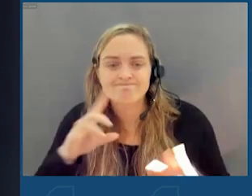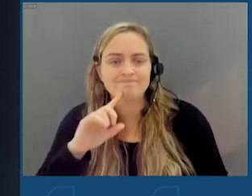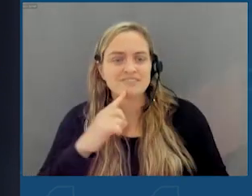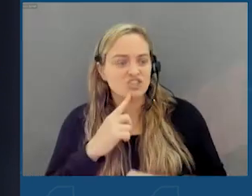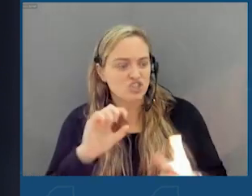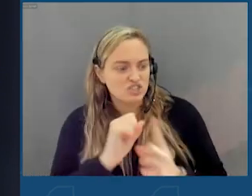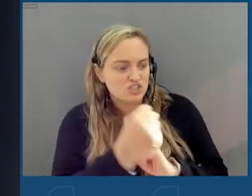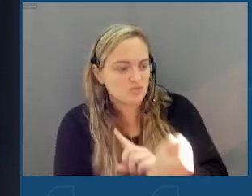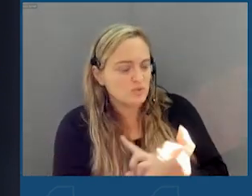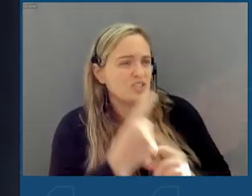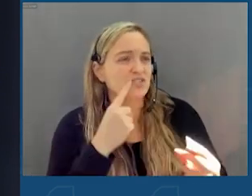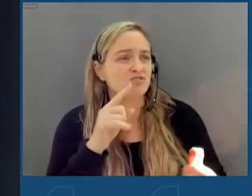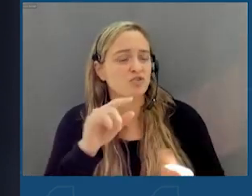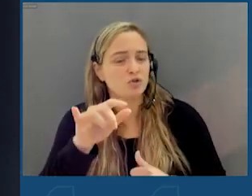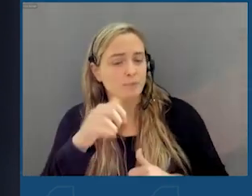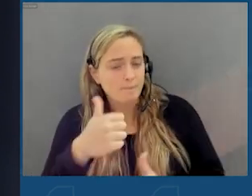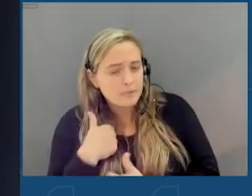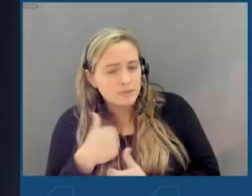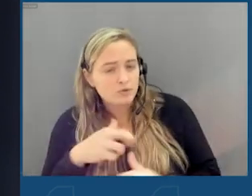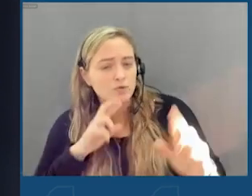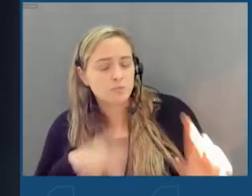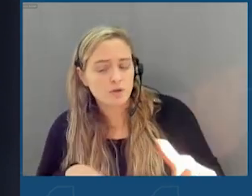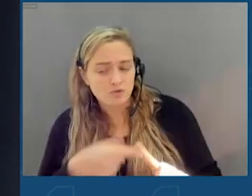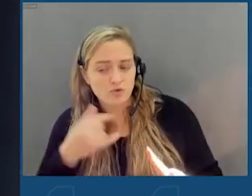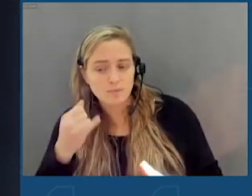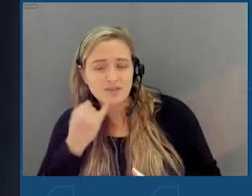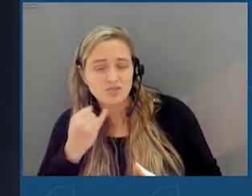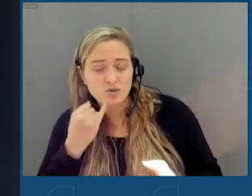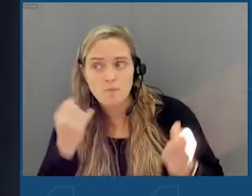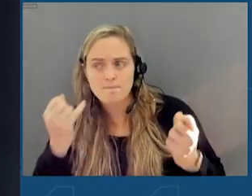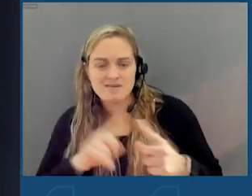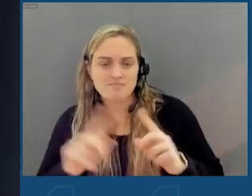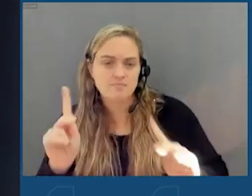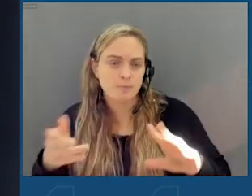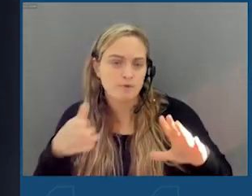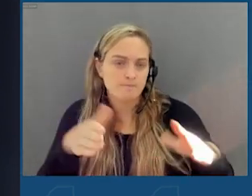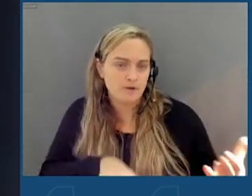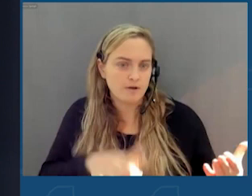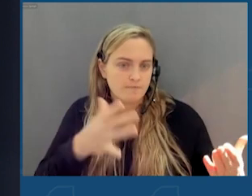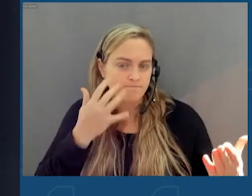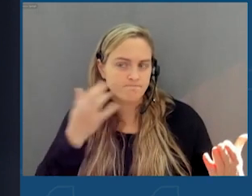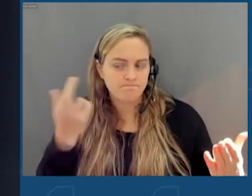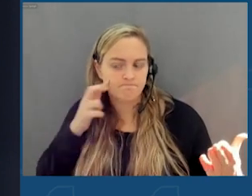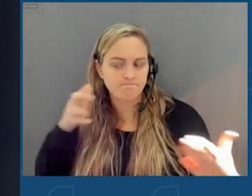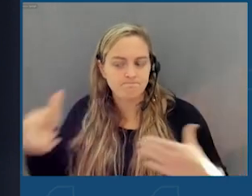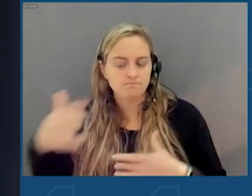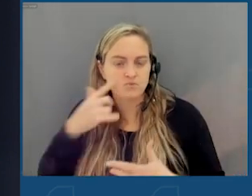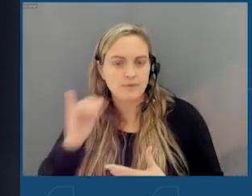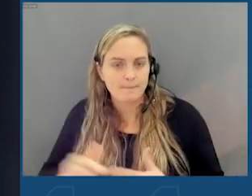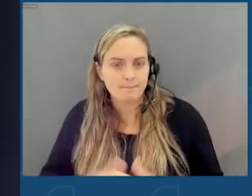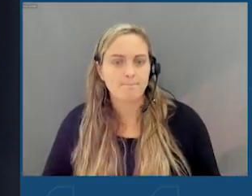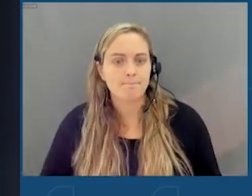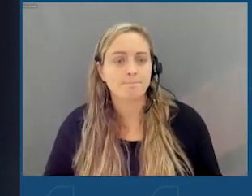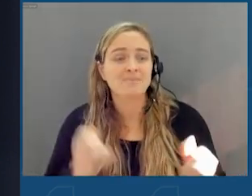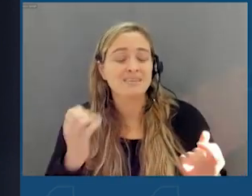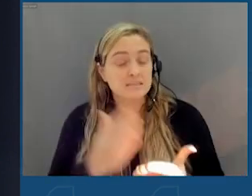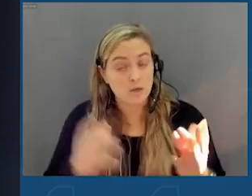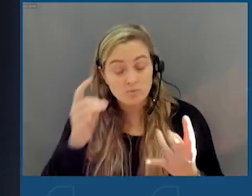by Israel that has cost thousands of lives as well. Some who are terrorists who need to be